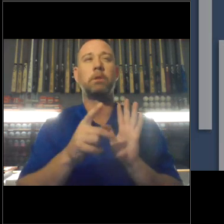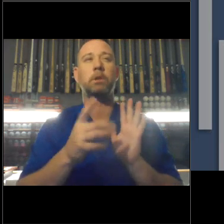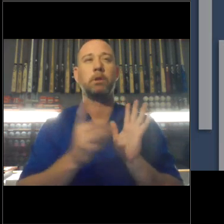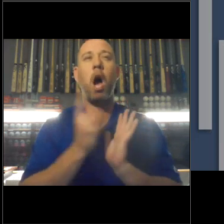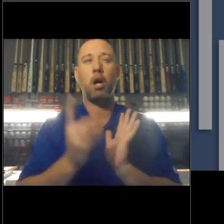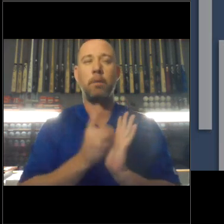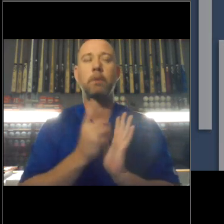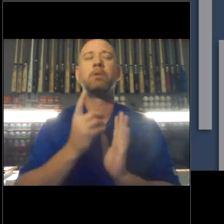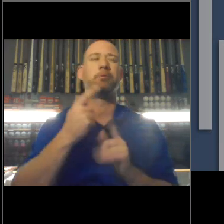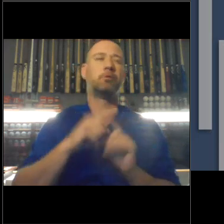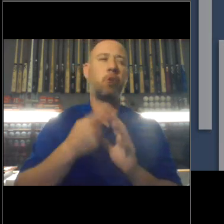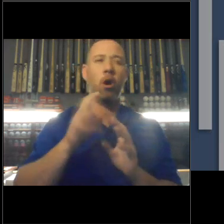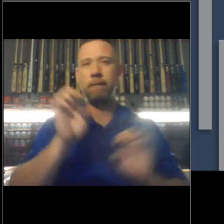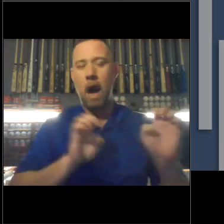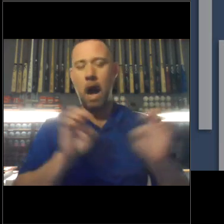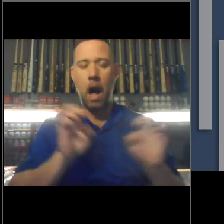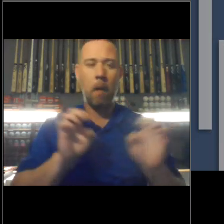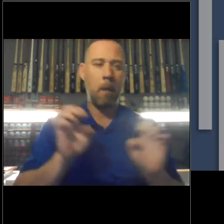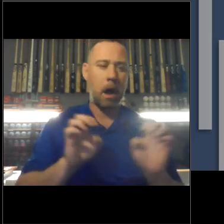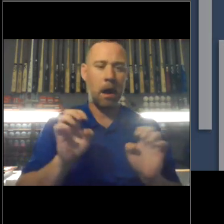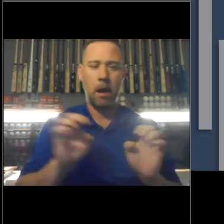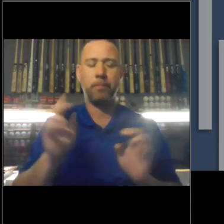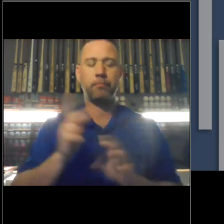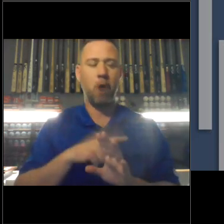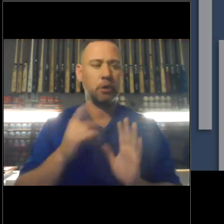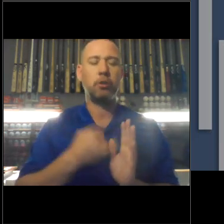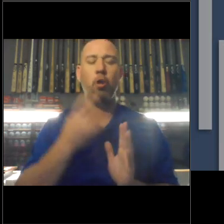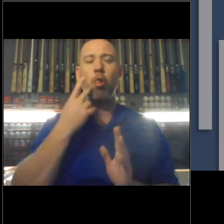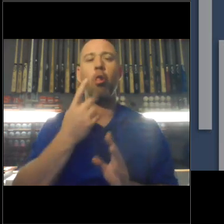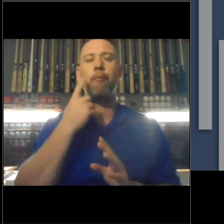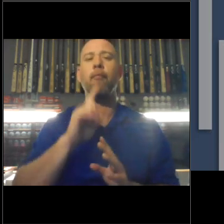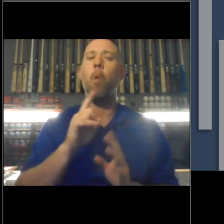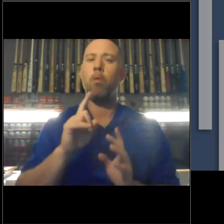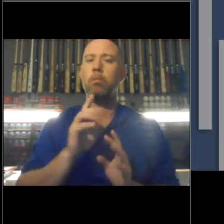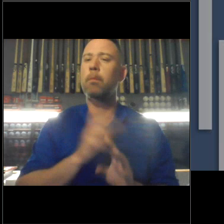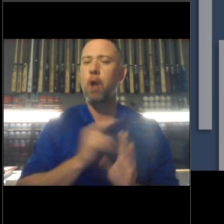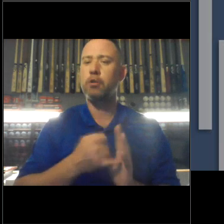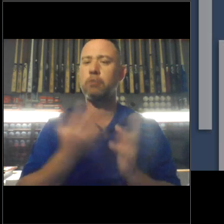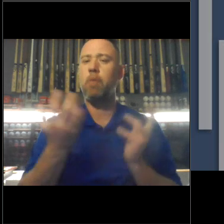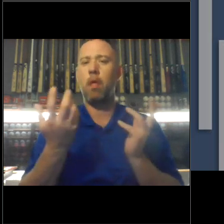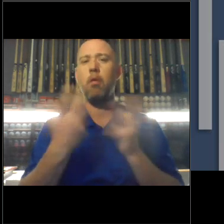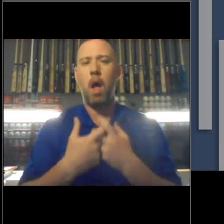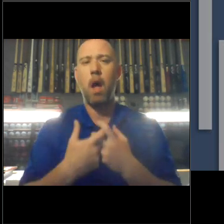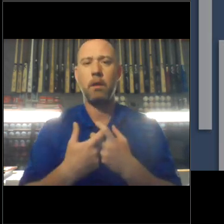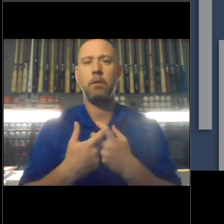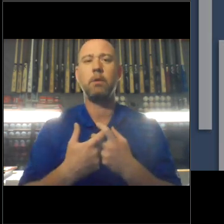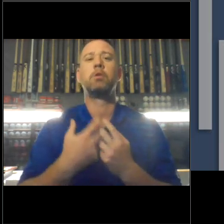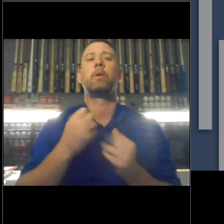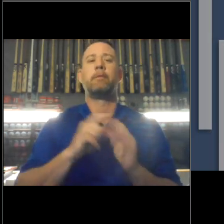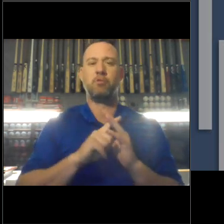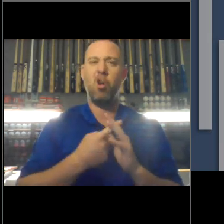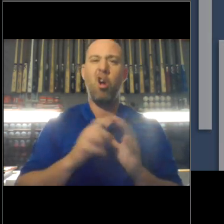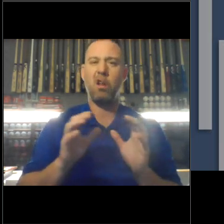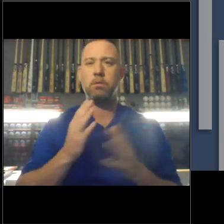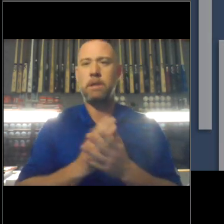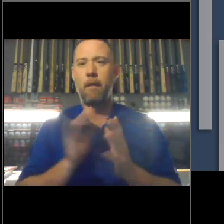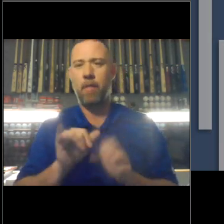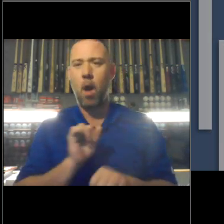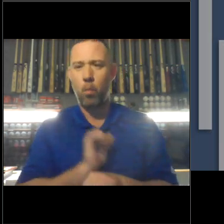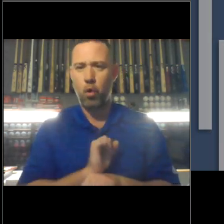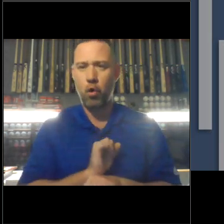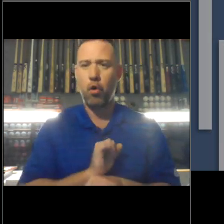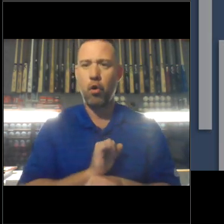start evaluating projects to really look for projects that are aligning. And so we've started some of that work. And I